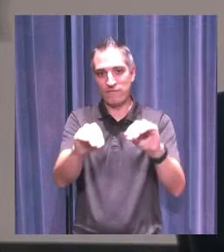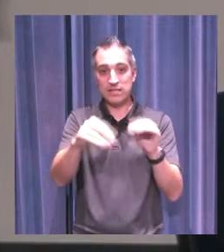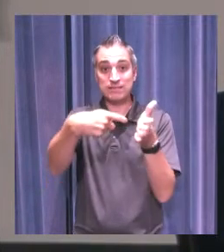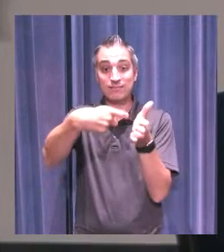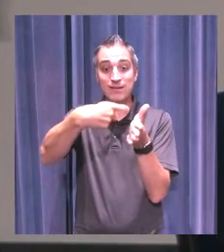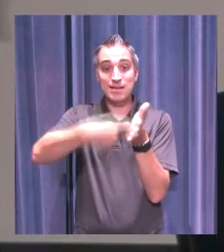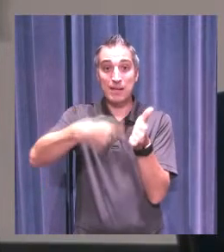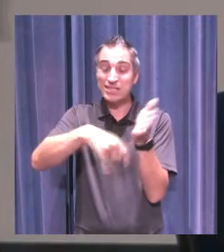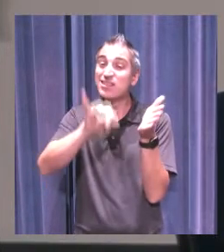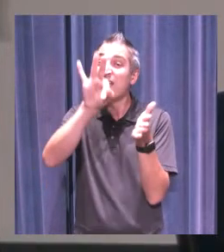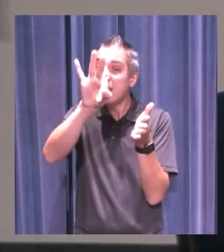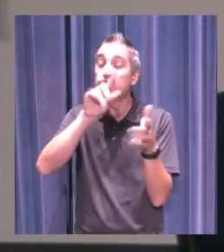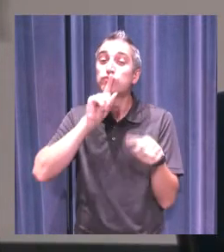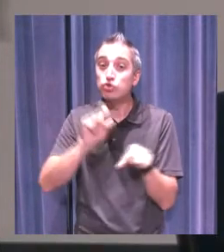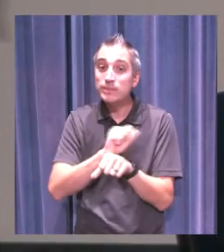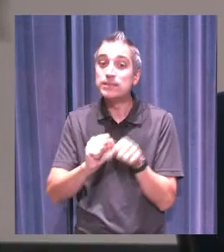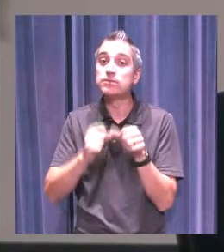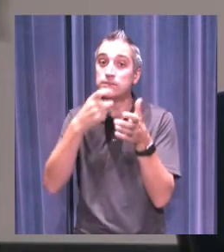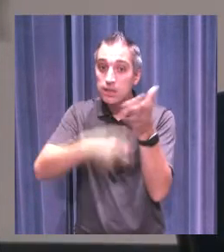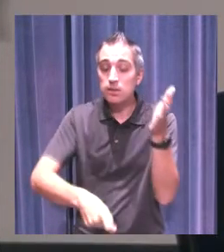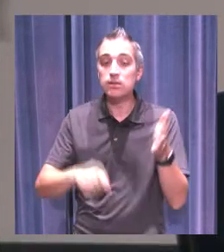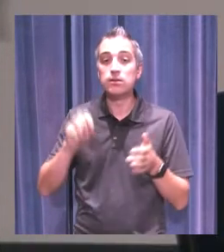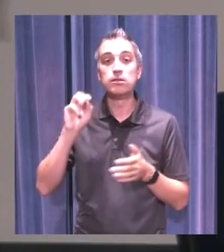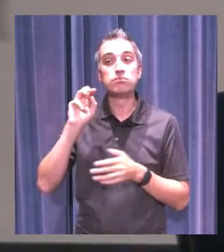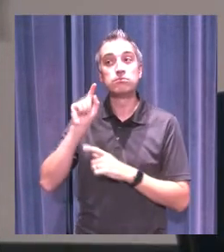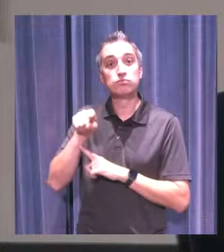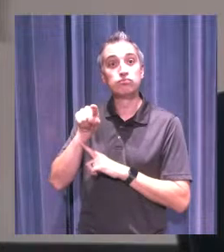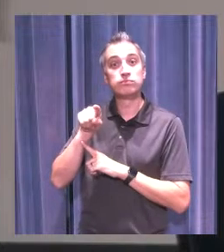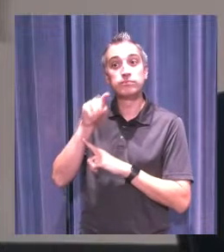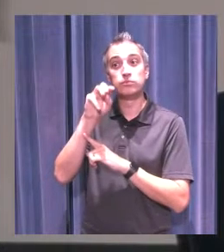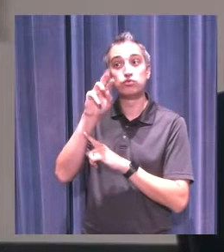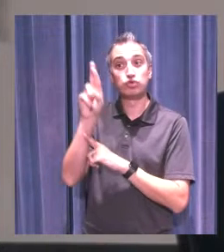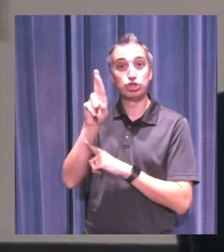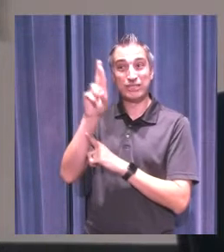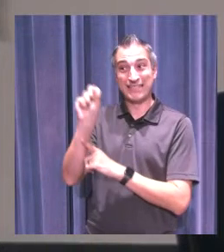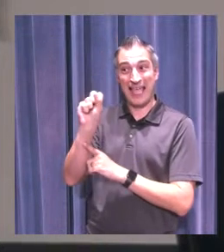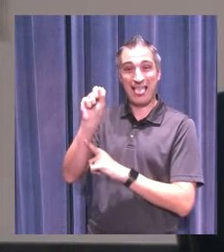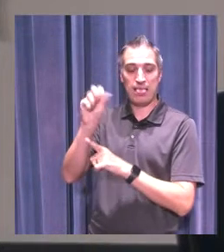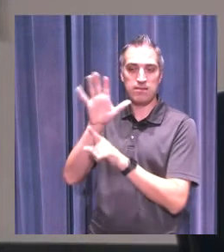incurred. Ms. Richardson Snell would work with the college on